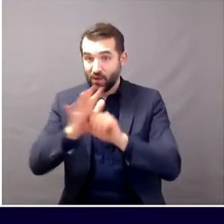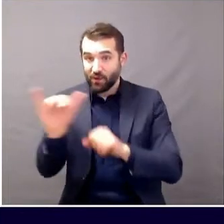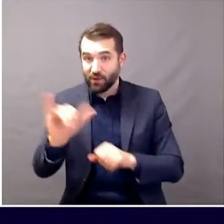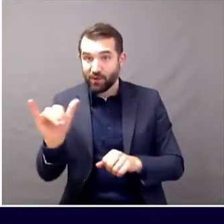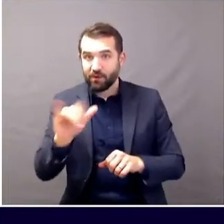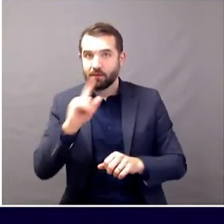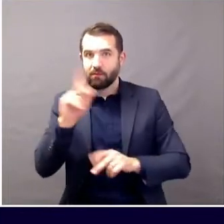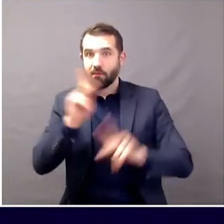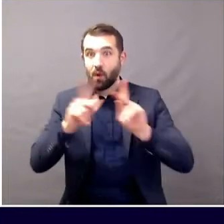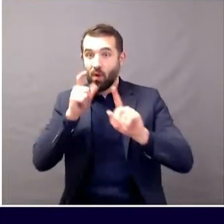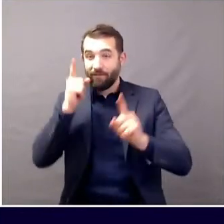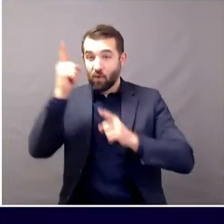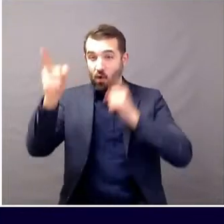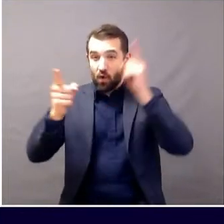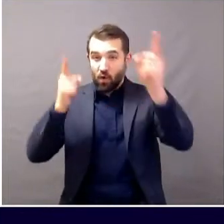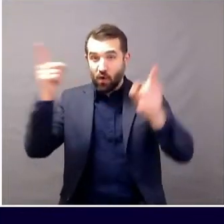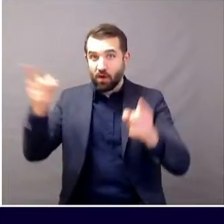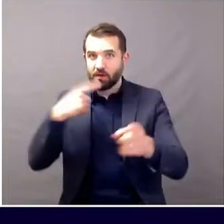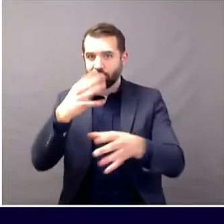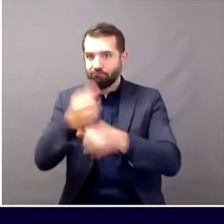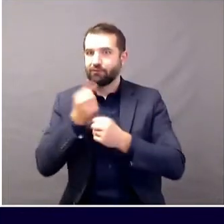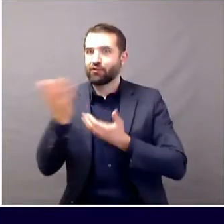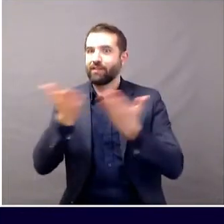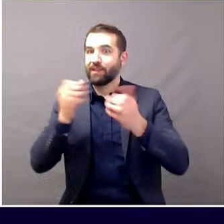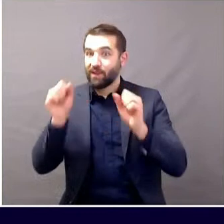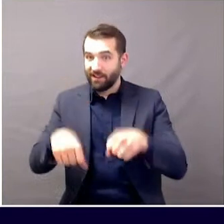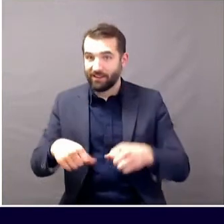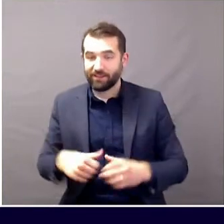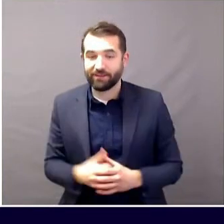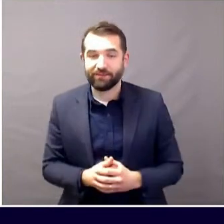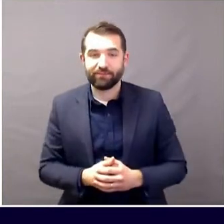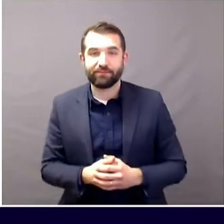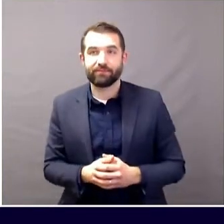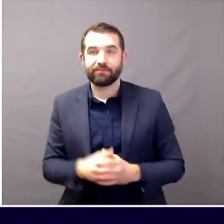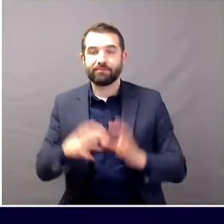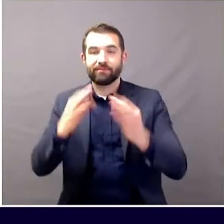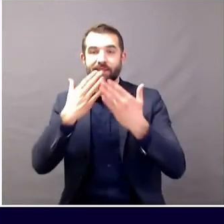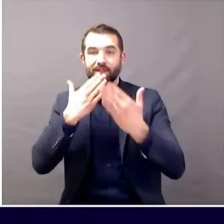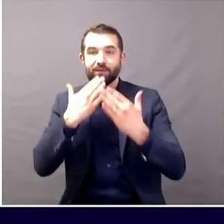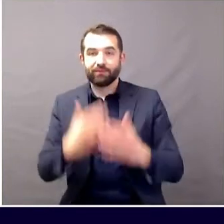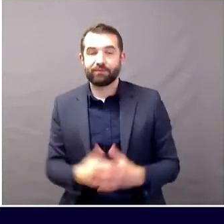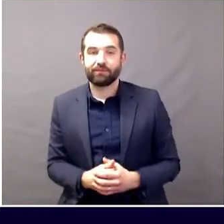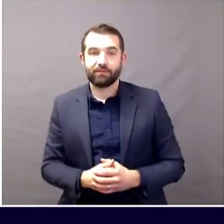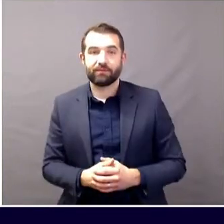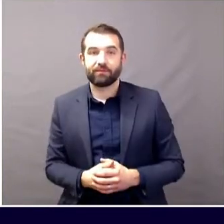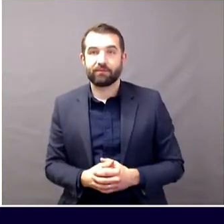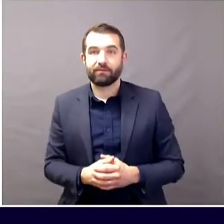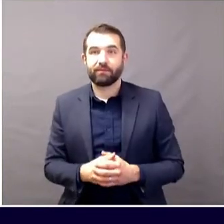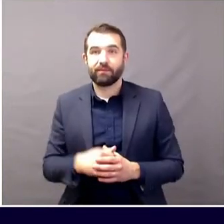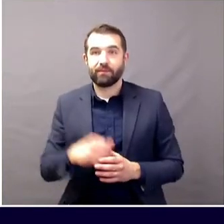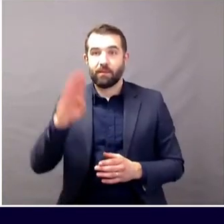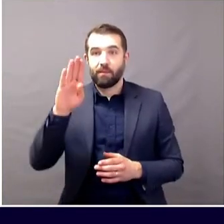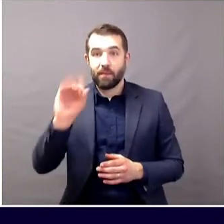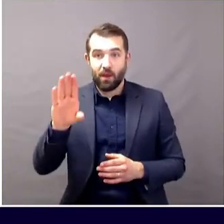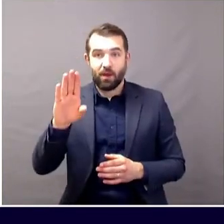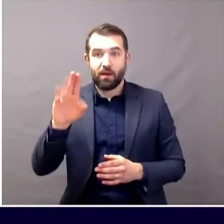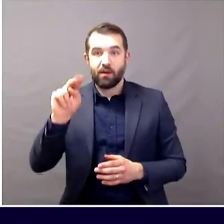Okay, thank you. Thanks, Brad. I'm going to turn it over to Bob Evans at News Center next. Thank you, Dr. Shaw.